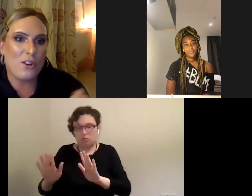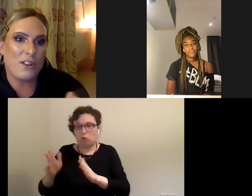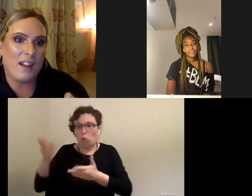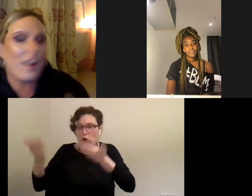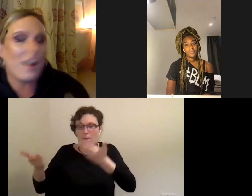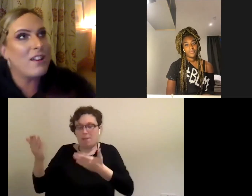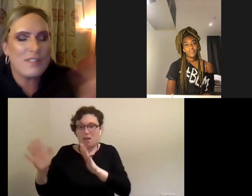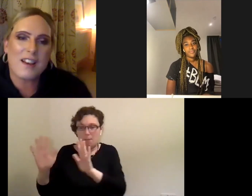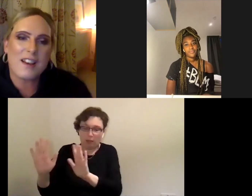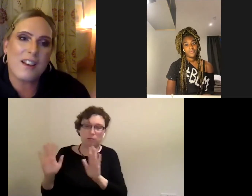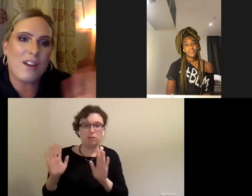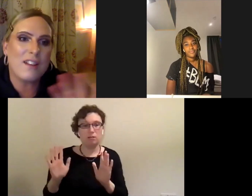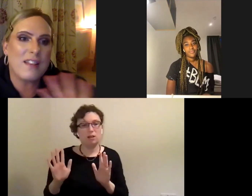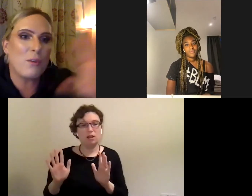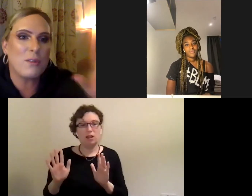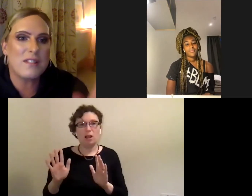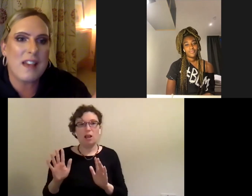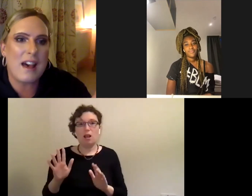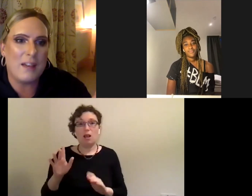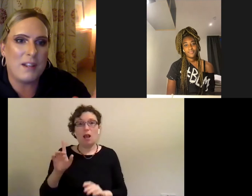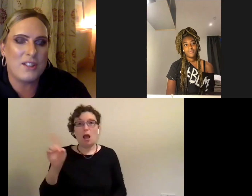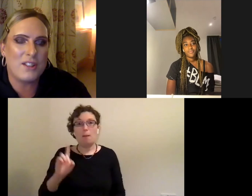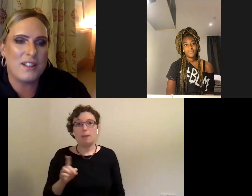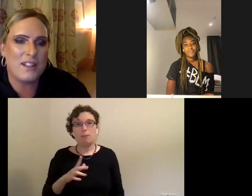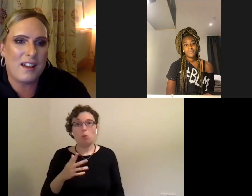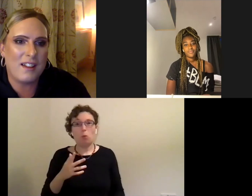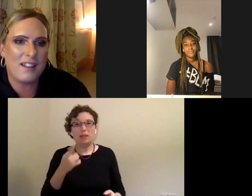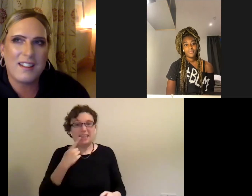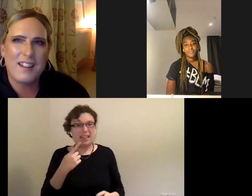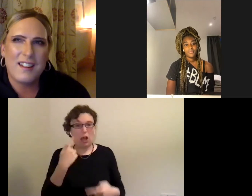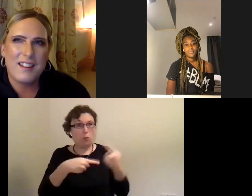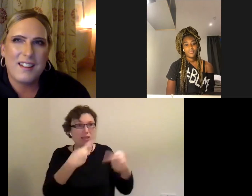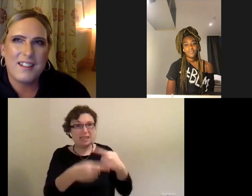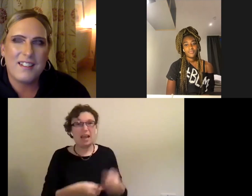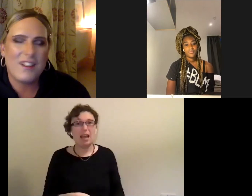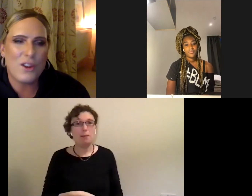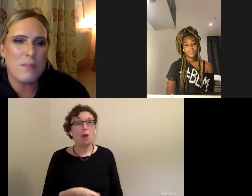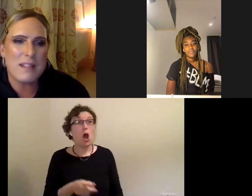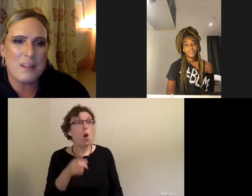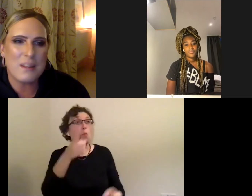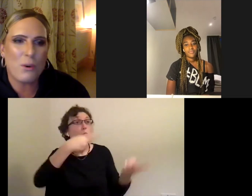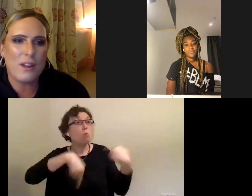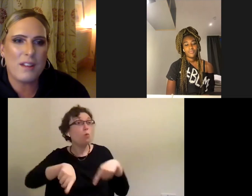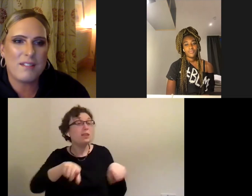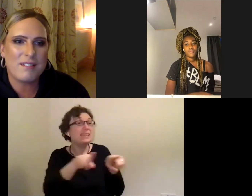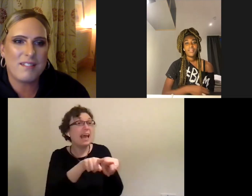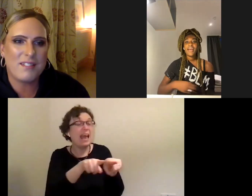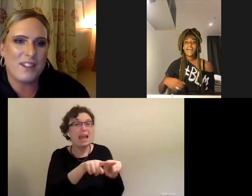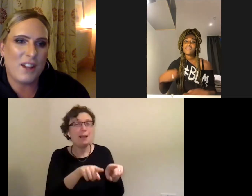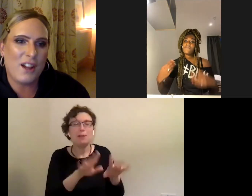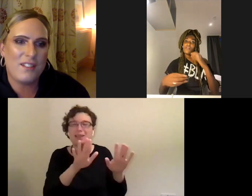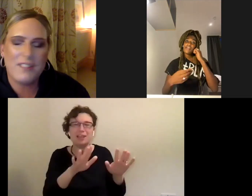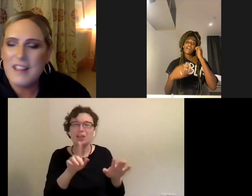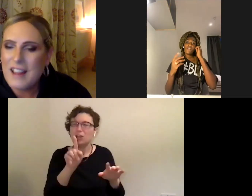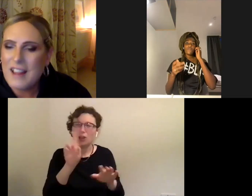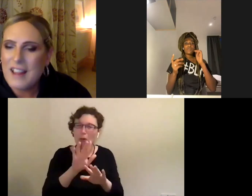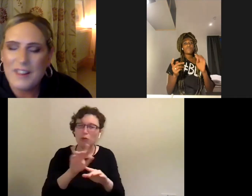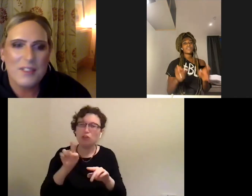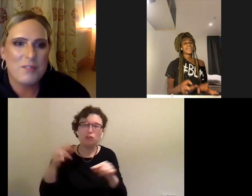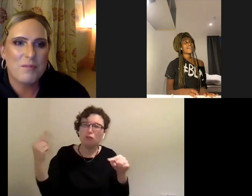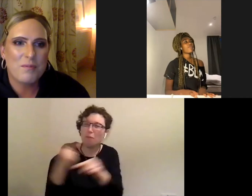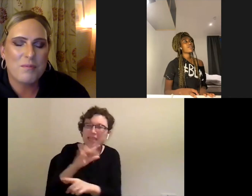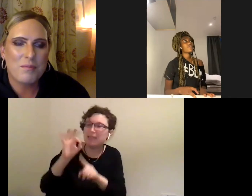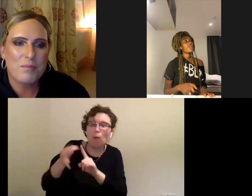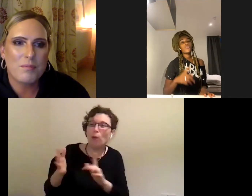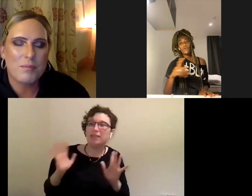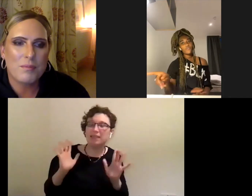on and like, I don't see color, everyone's the same, and actually it's like, no, you're missing the point. Yeah, because I feel like a lot of people